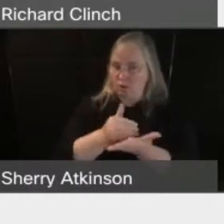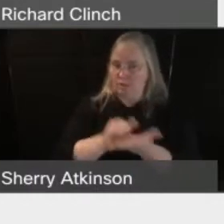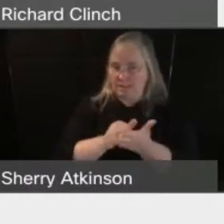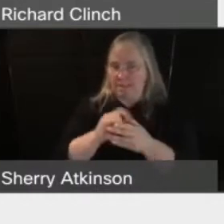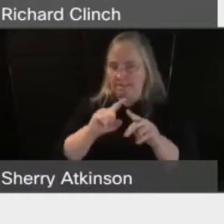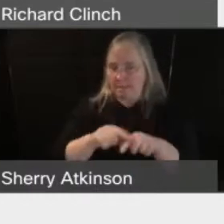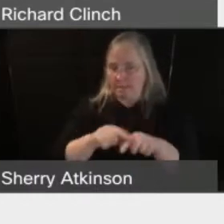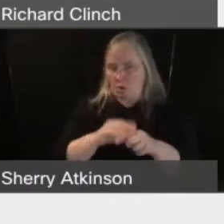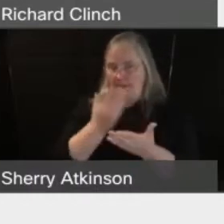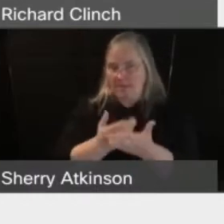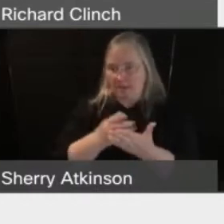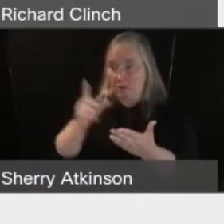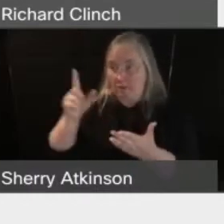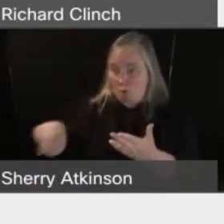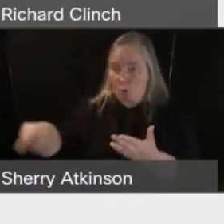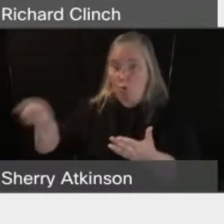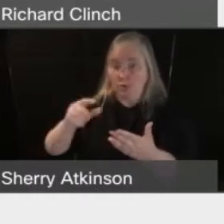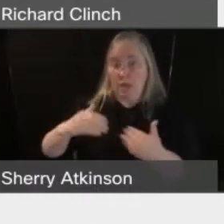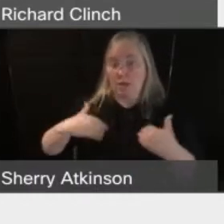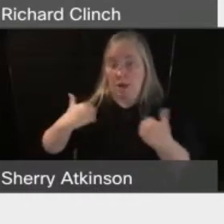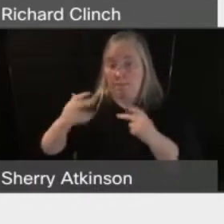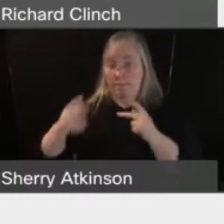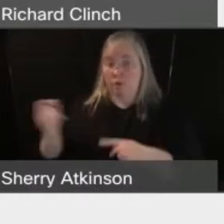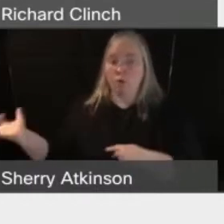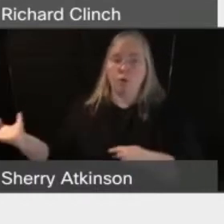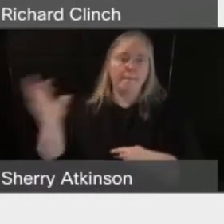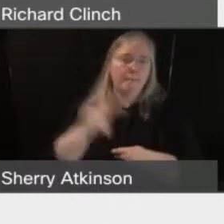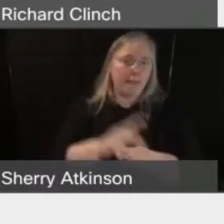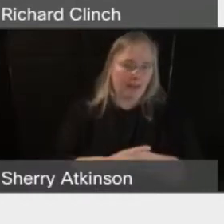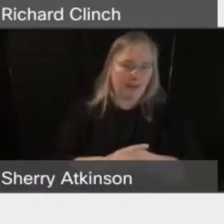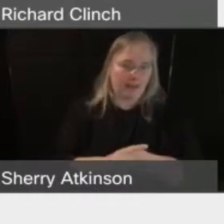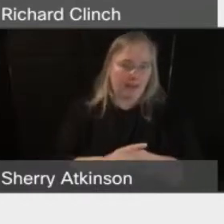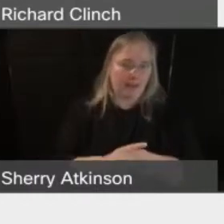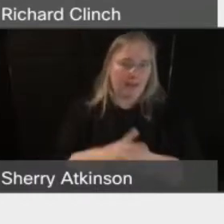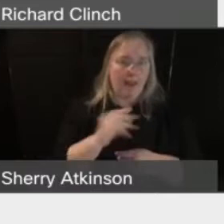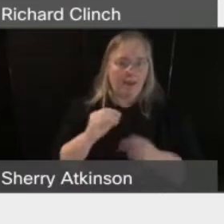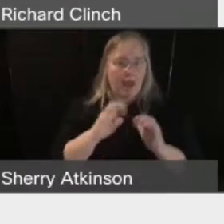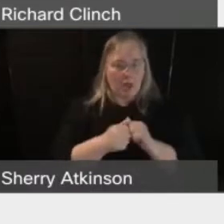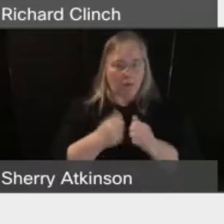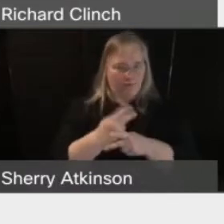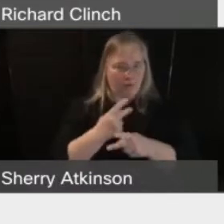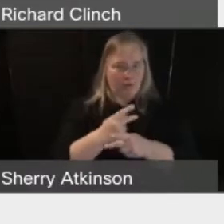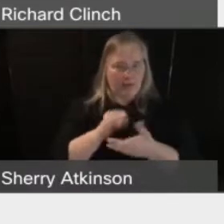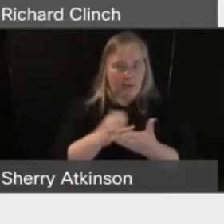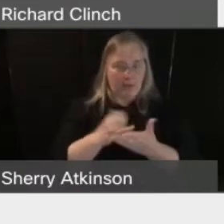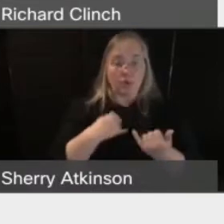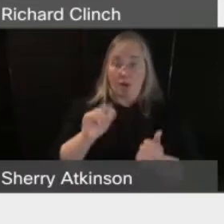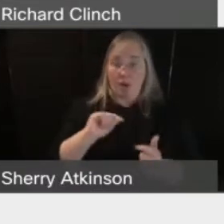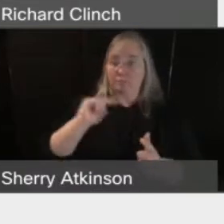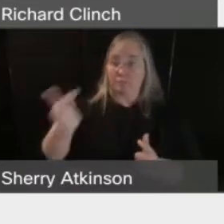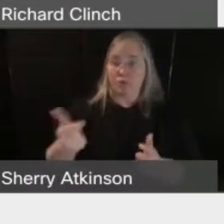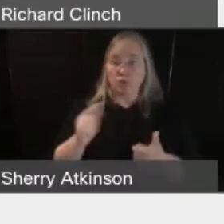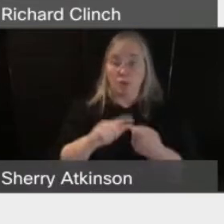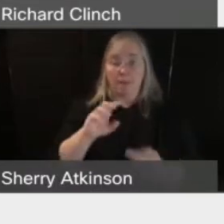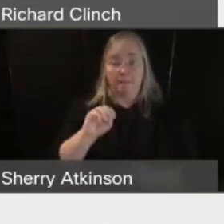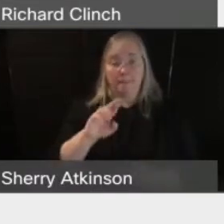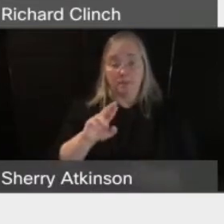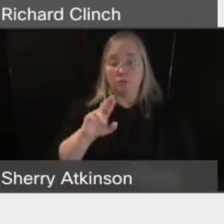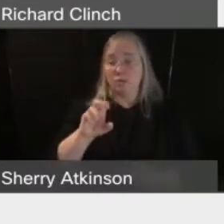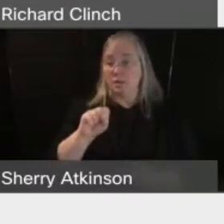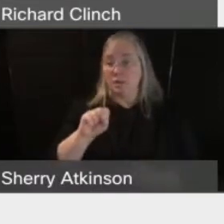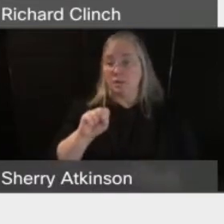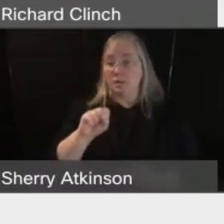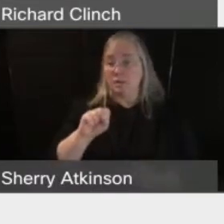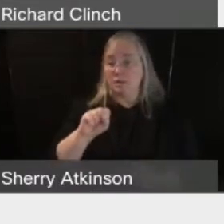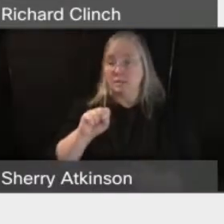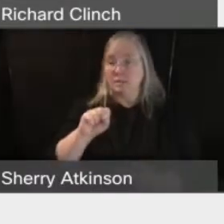of those young people returning and how we figure that in. I'm going to turn this to Mr. Sadiki and Mr. Conforti,